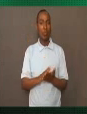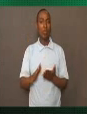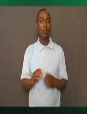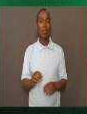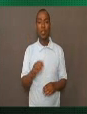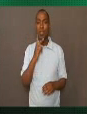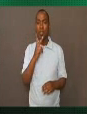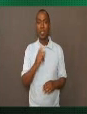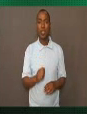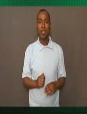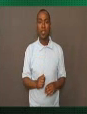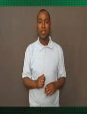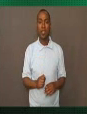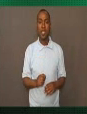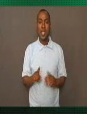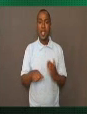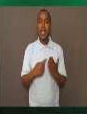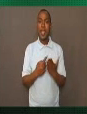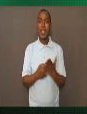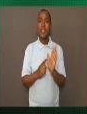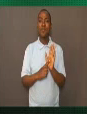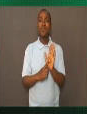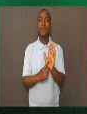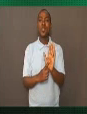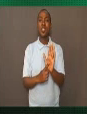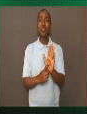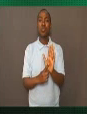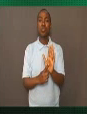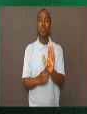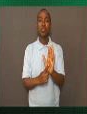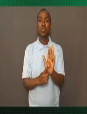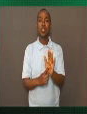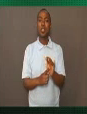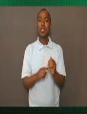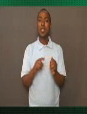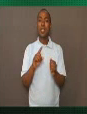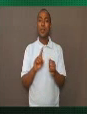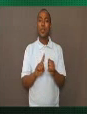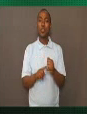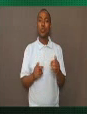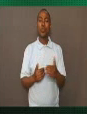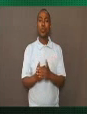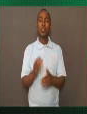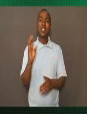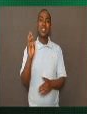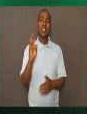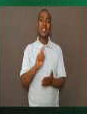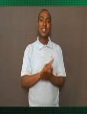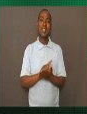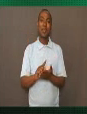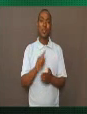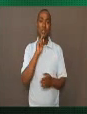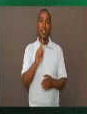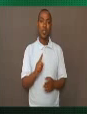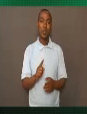fatigue. These symptoms last for about 6 weeks and